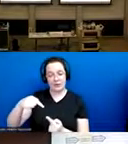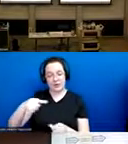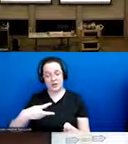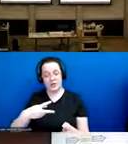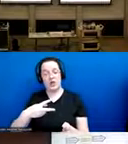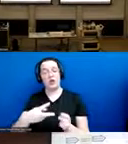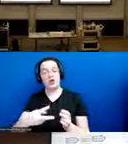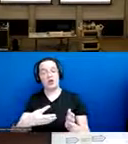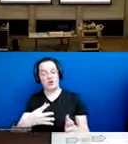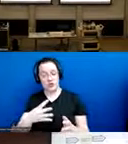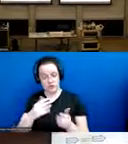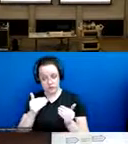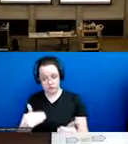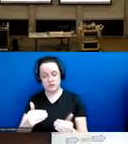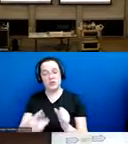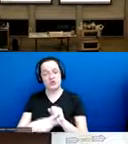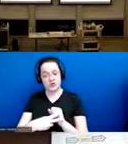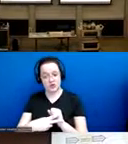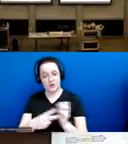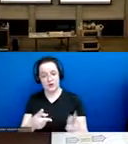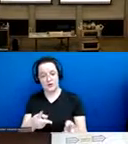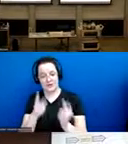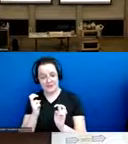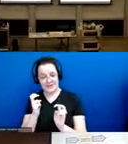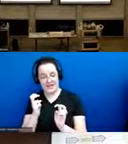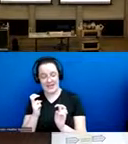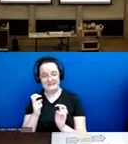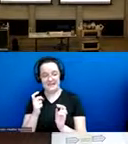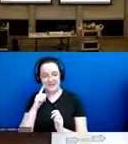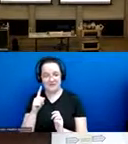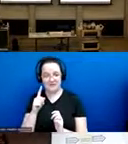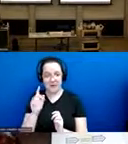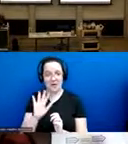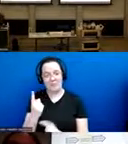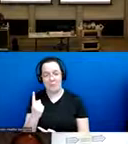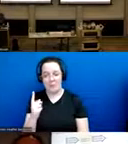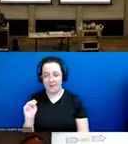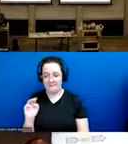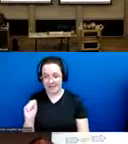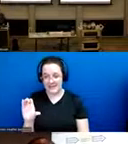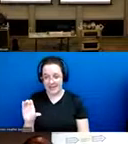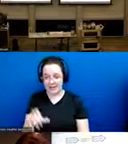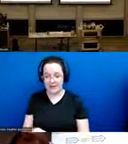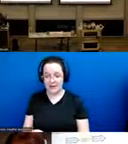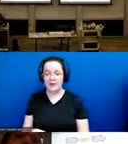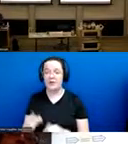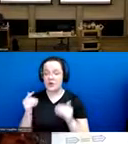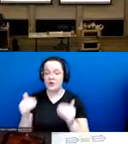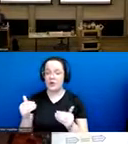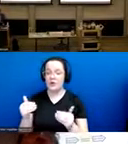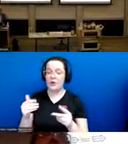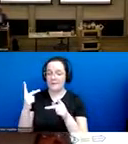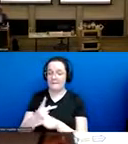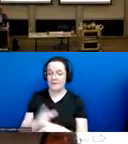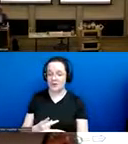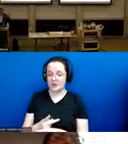retrieved while still storing them over, let's say, almost a millisecond storage time. You multiply that by the speed of light, you already have like